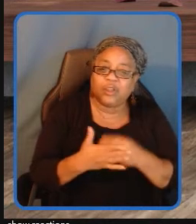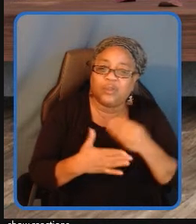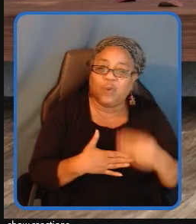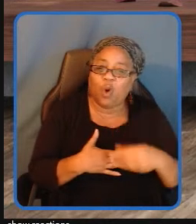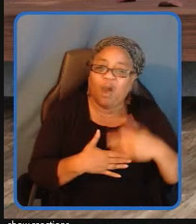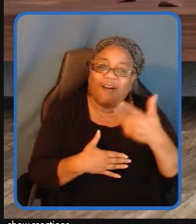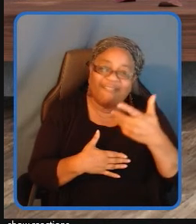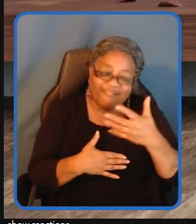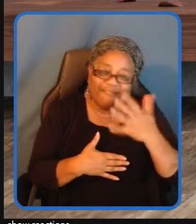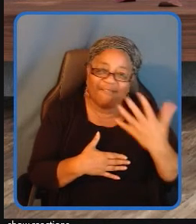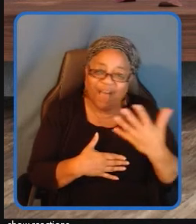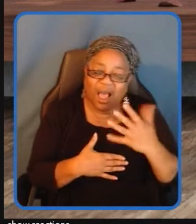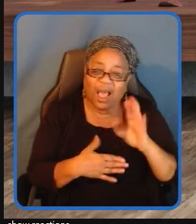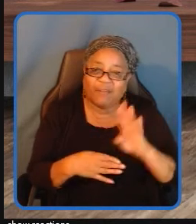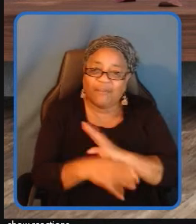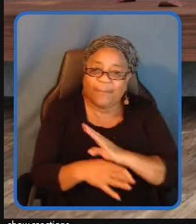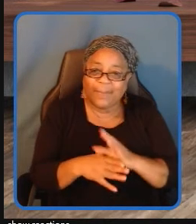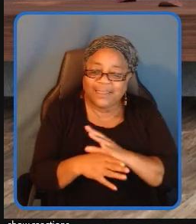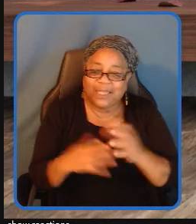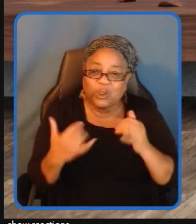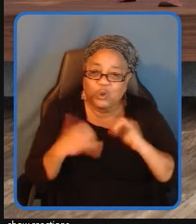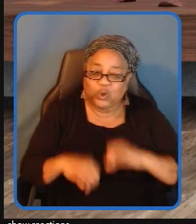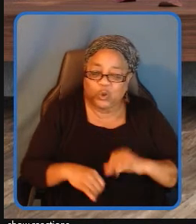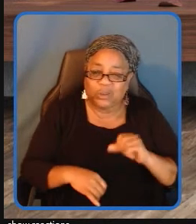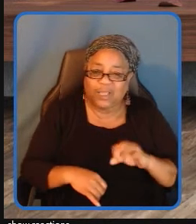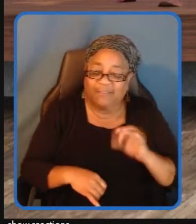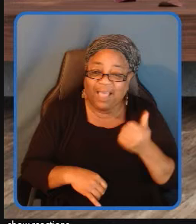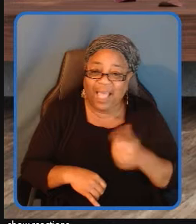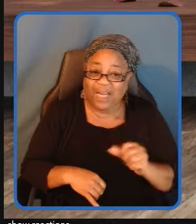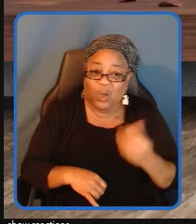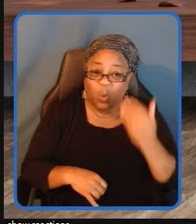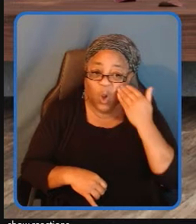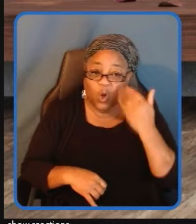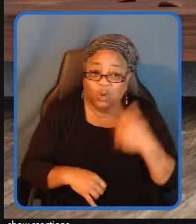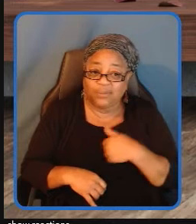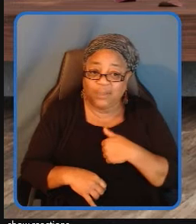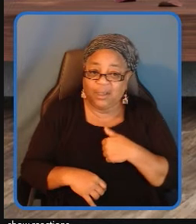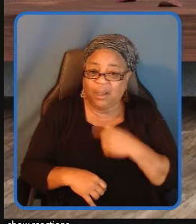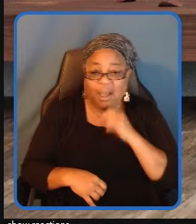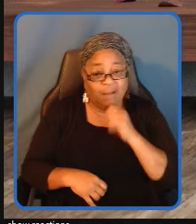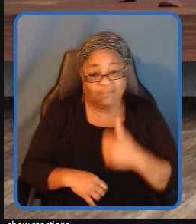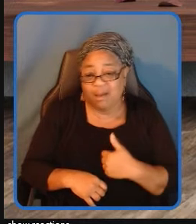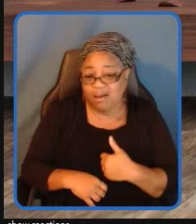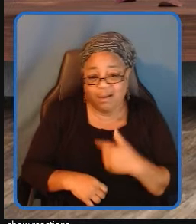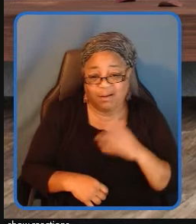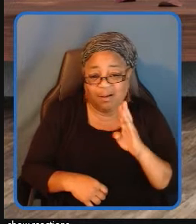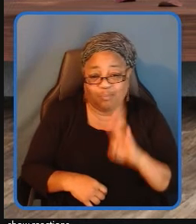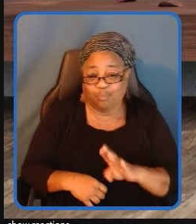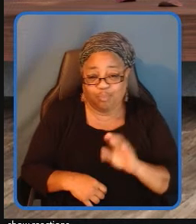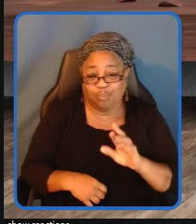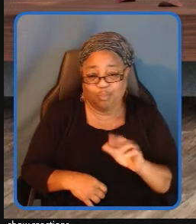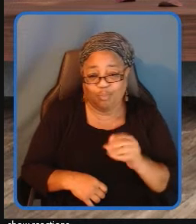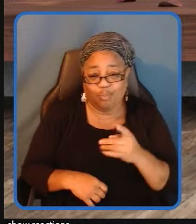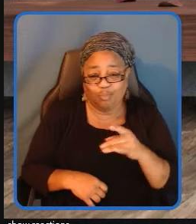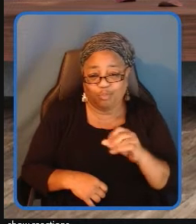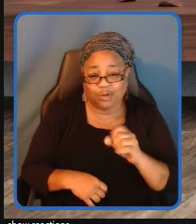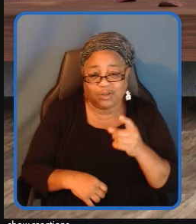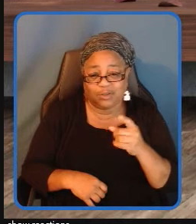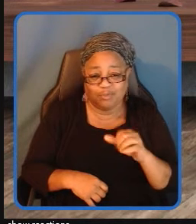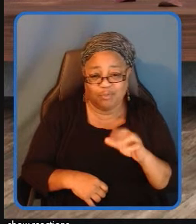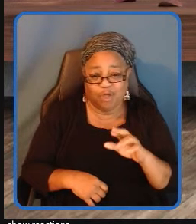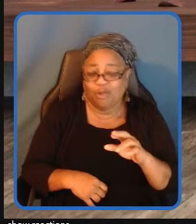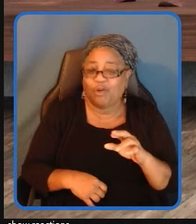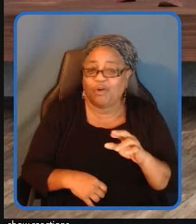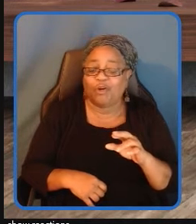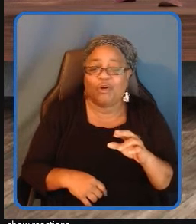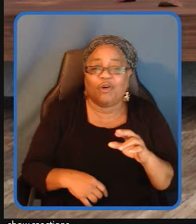black, one for every single day of the week. And if anyone knows me, they know me that like I am not a Brooks Brother 3-piece suit kind of gal. Like I